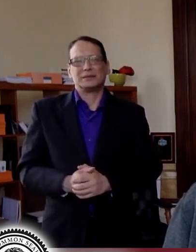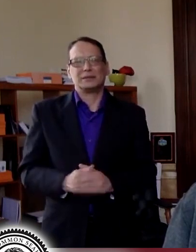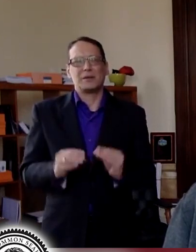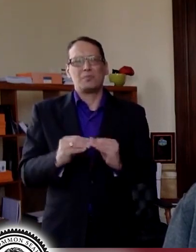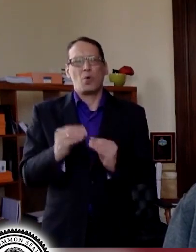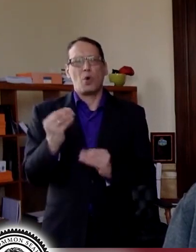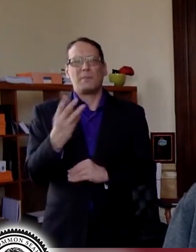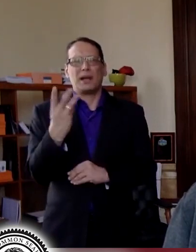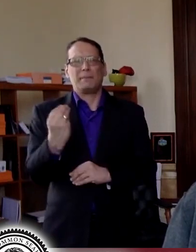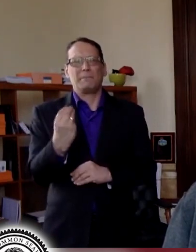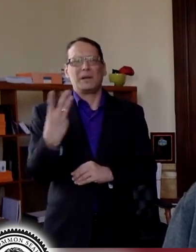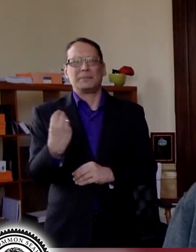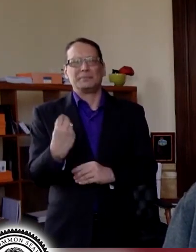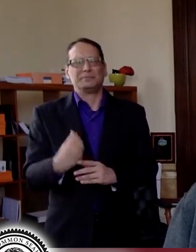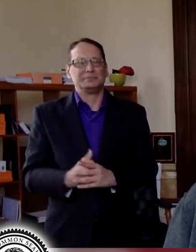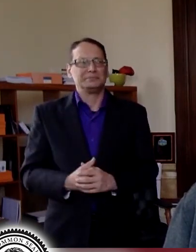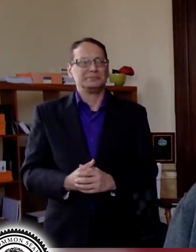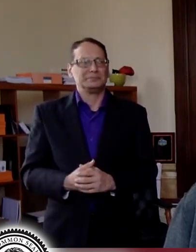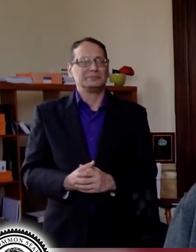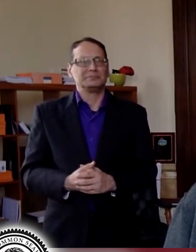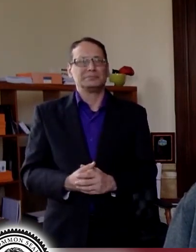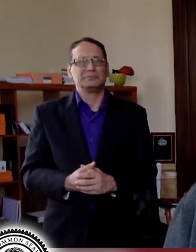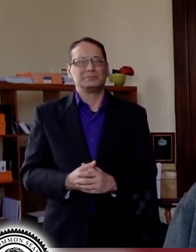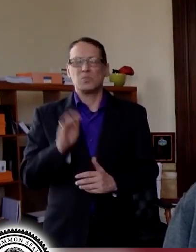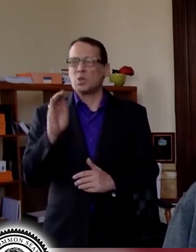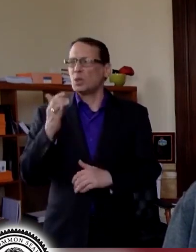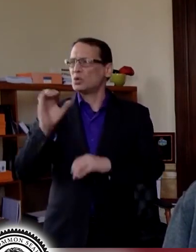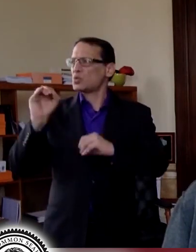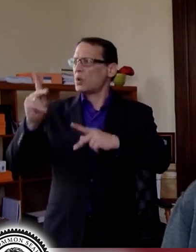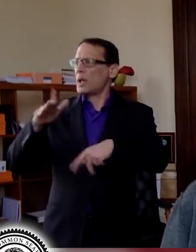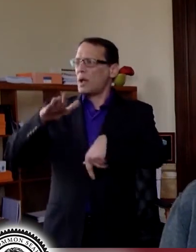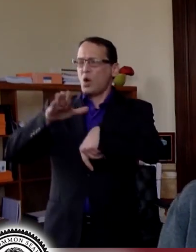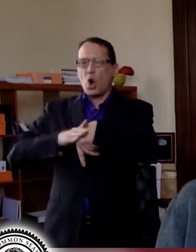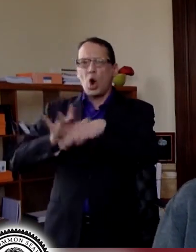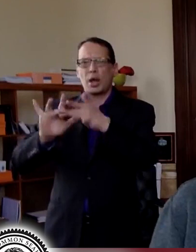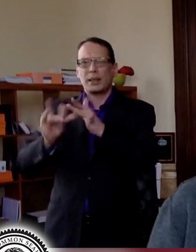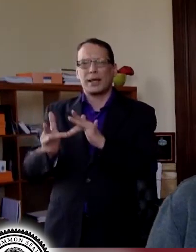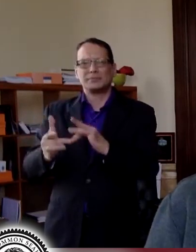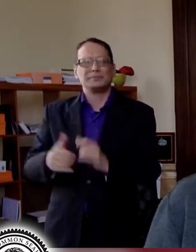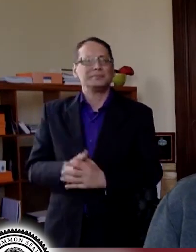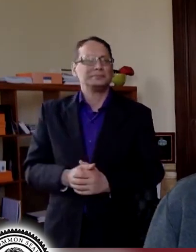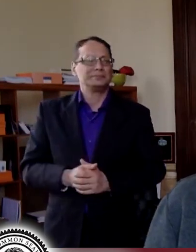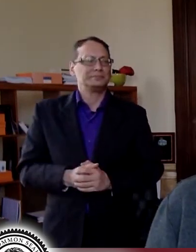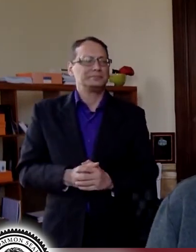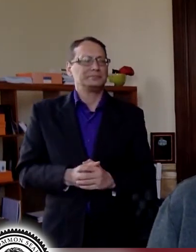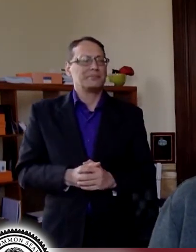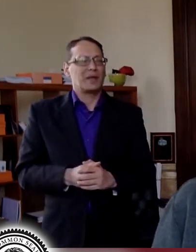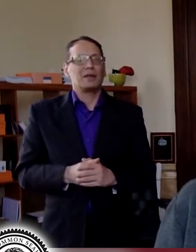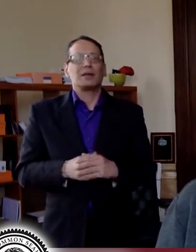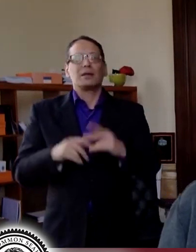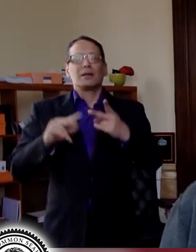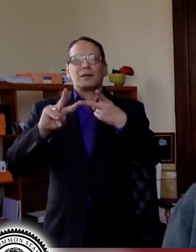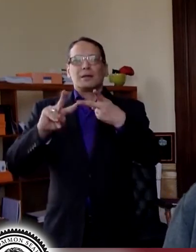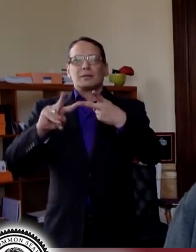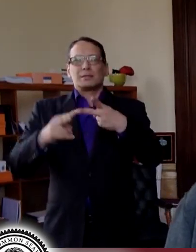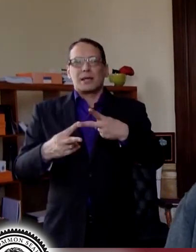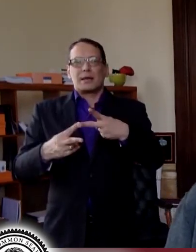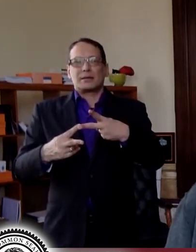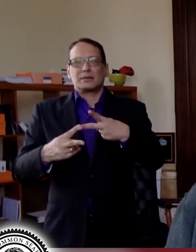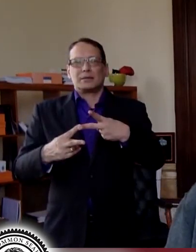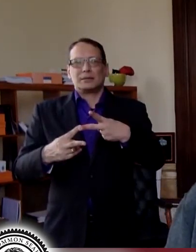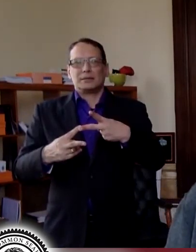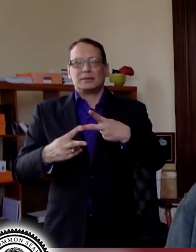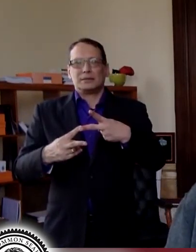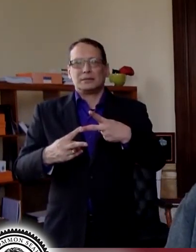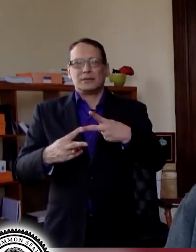here. It looks okay on the live feed. Sorry. Okay, fine. So the second question related to the state's